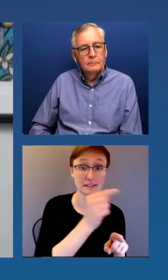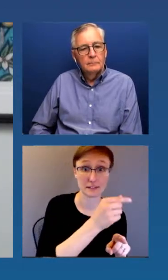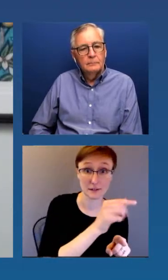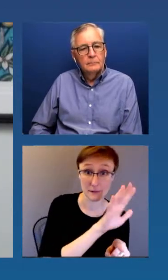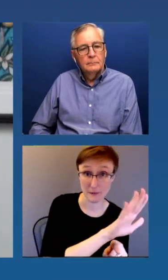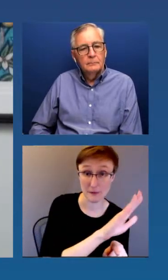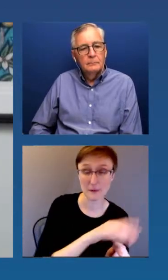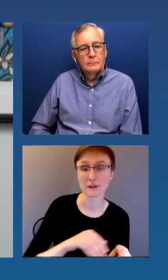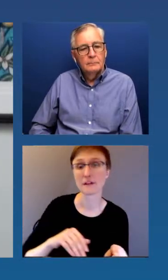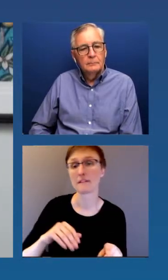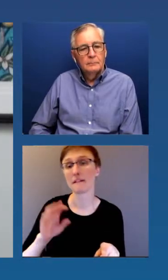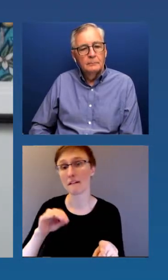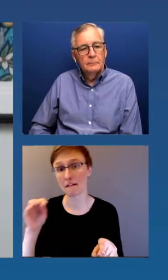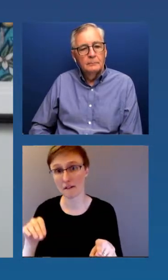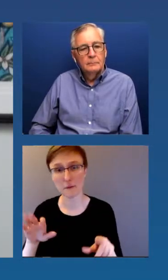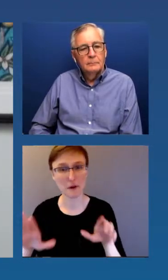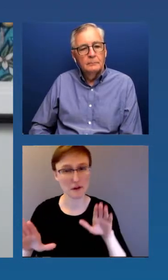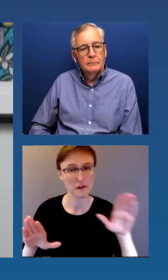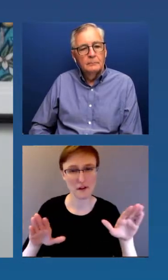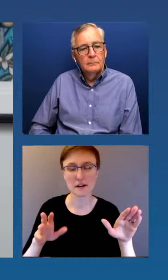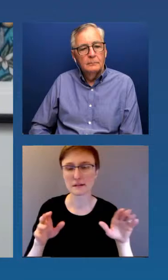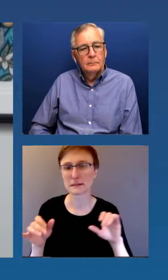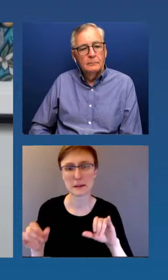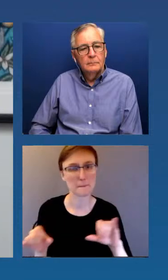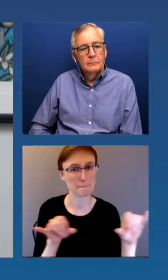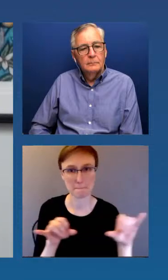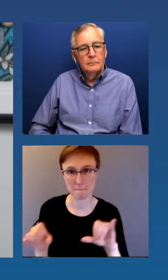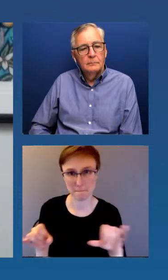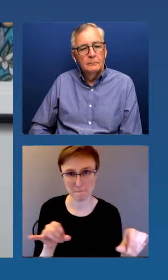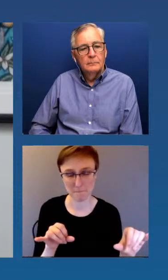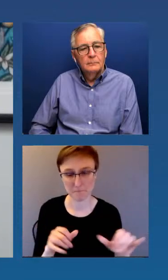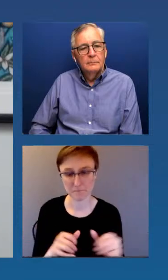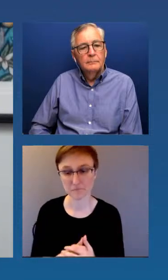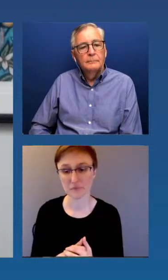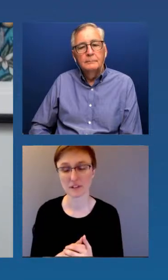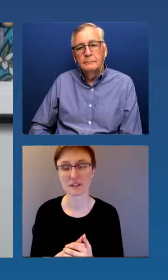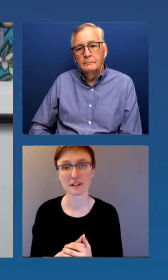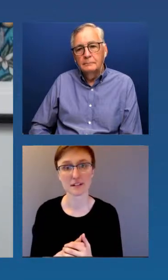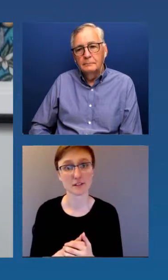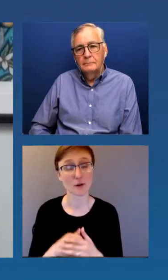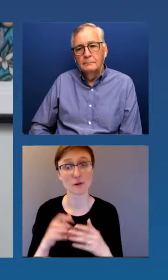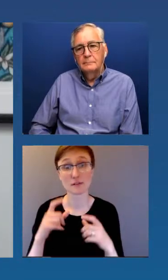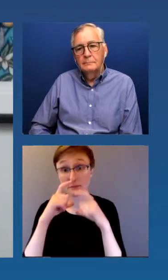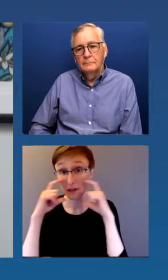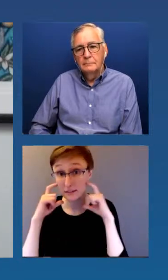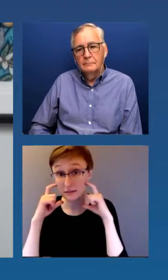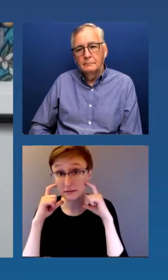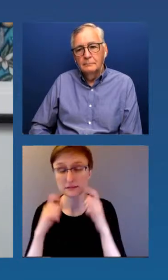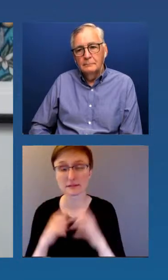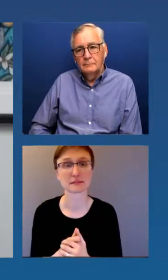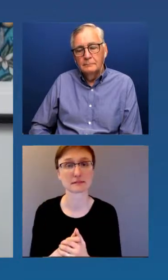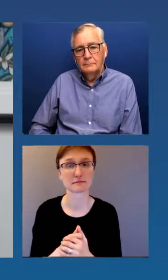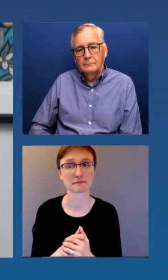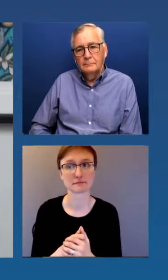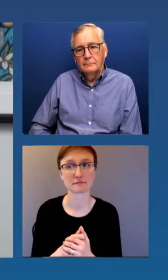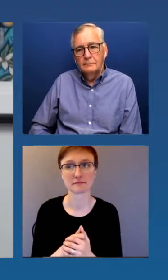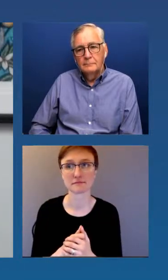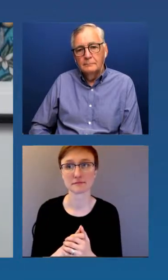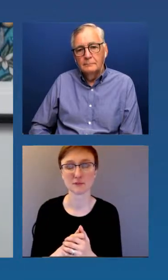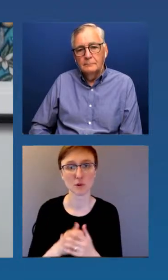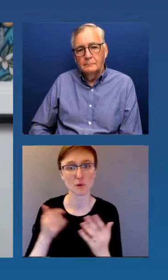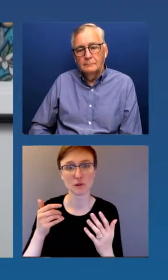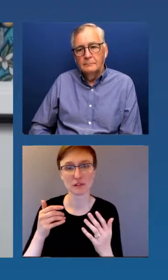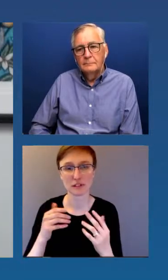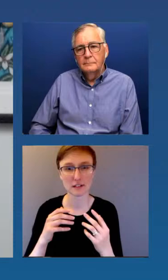risk activities and to wear masks inside when you're gathering with people who you don't know might be